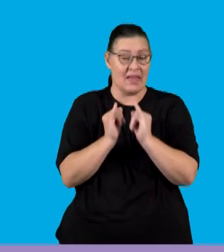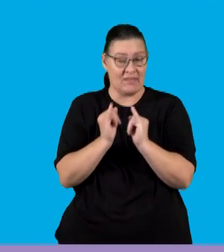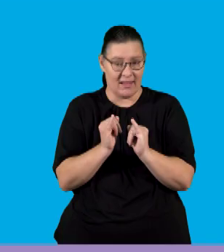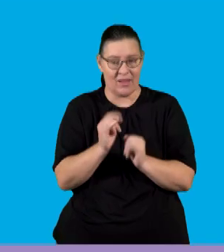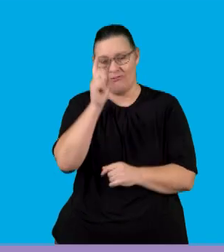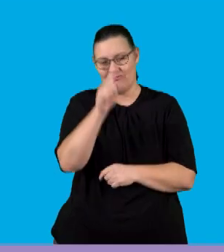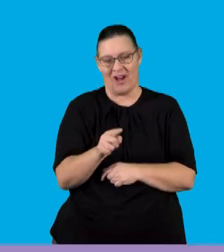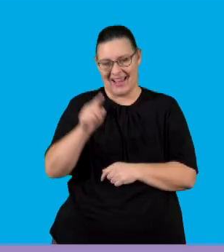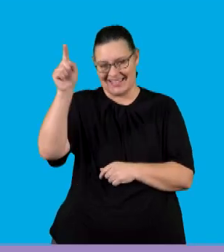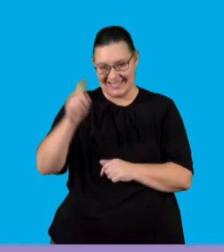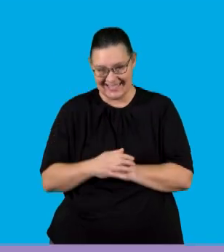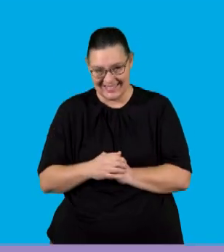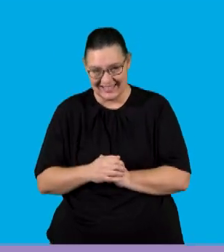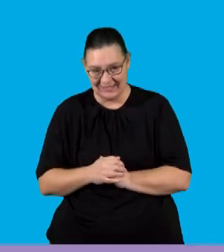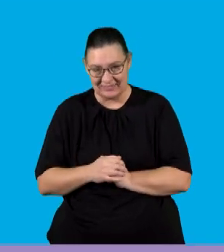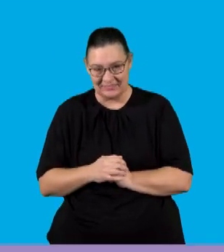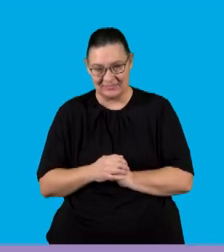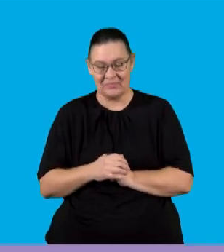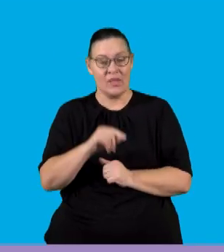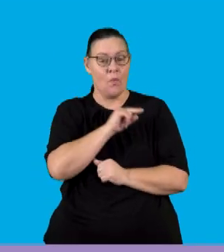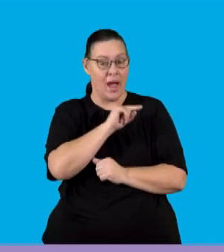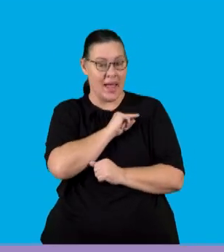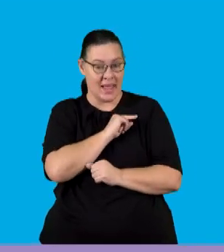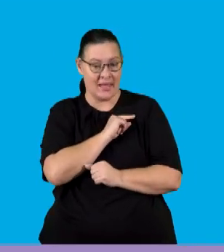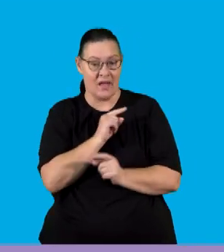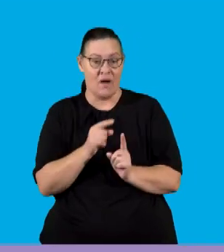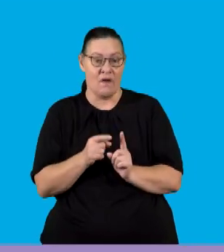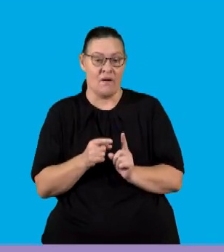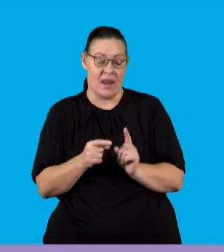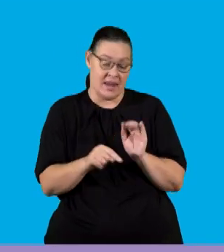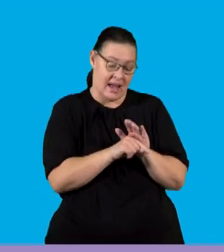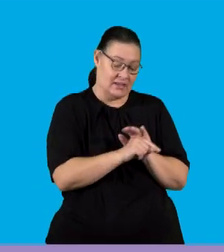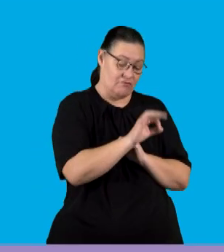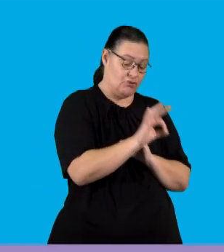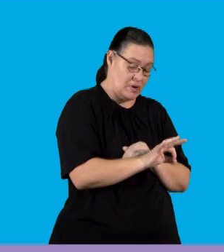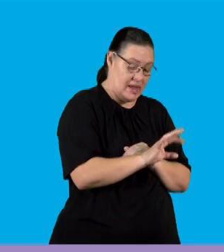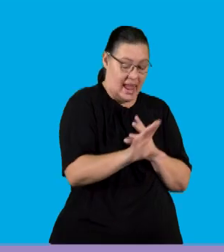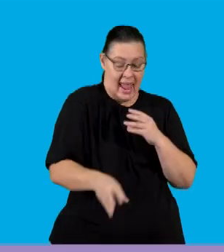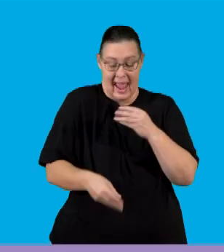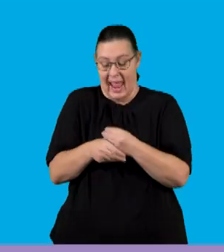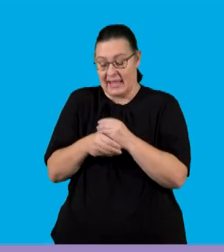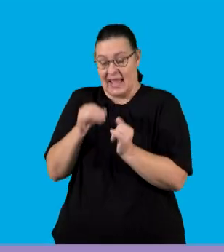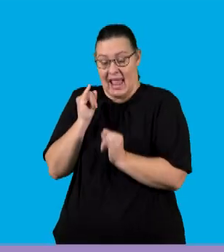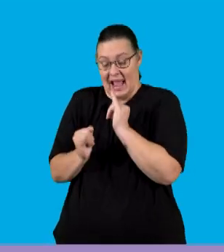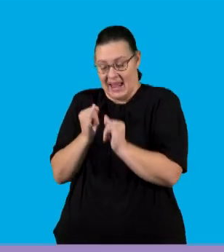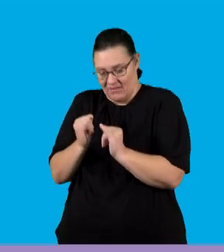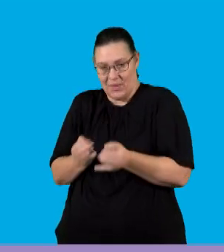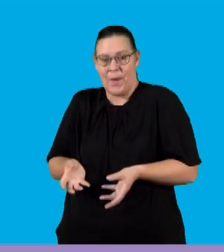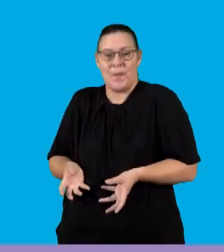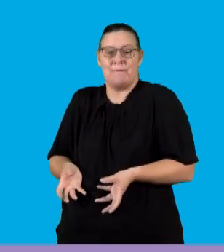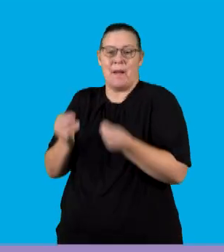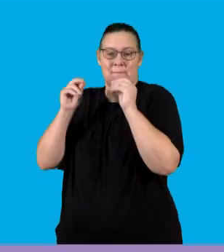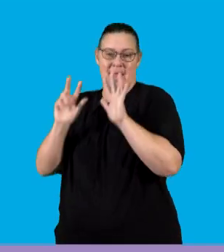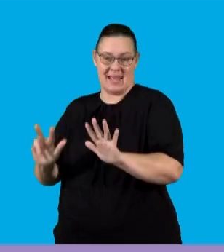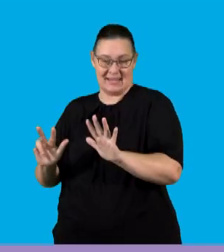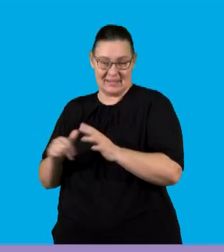an 11, then you are absolutely correct, because from negative 3, we add 11 so